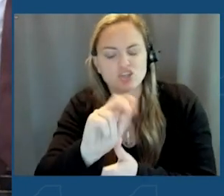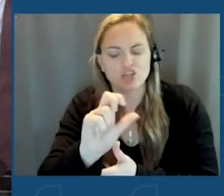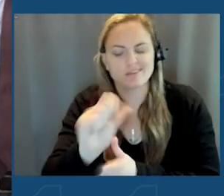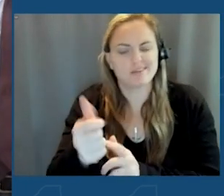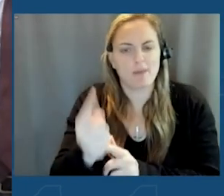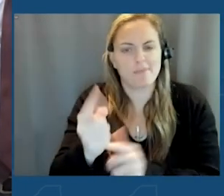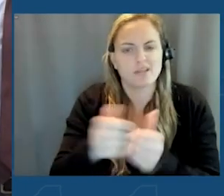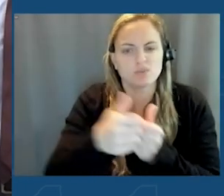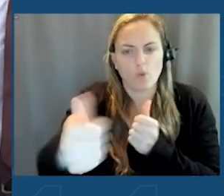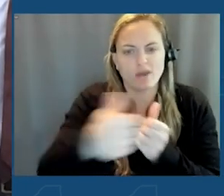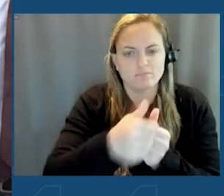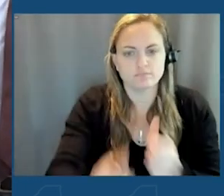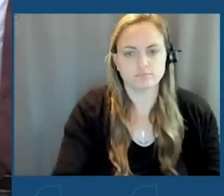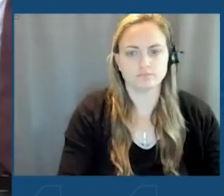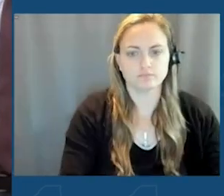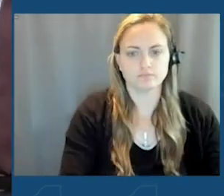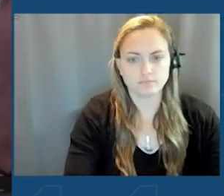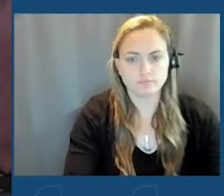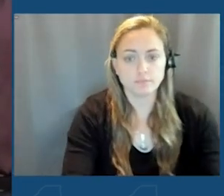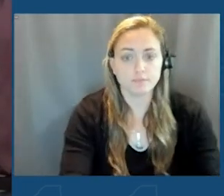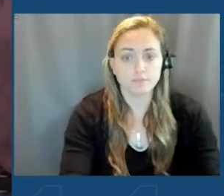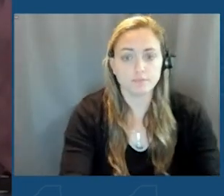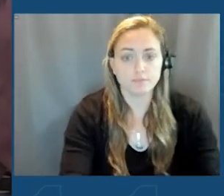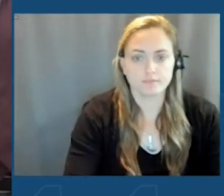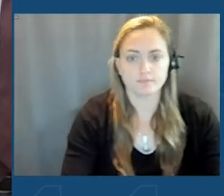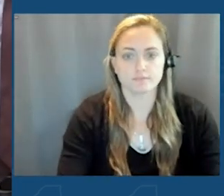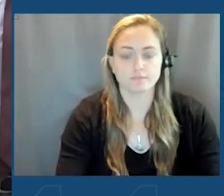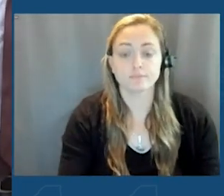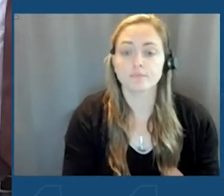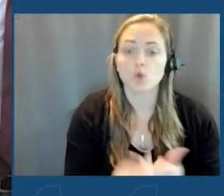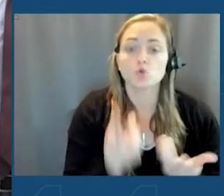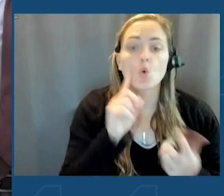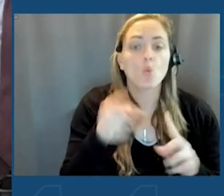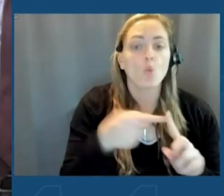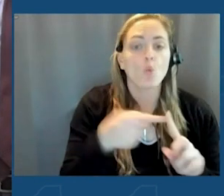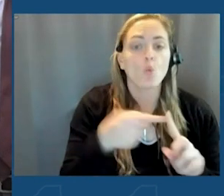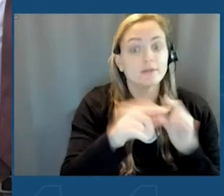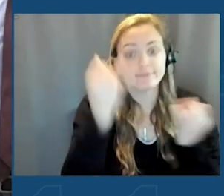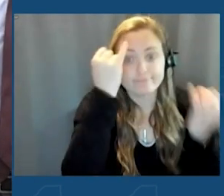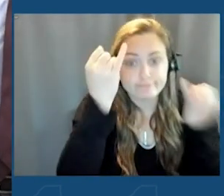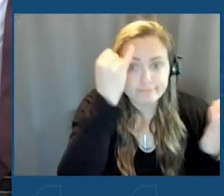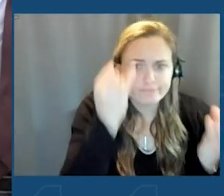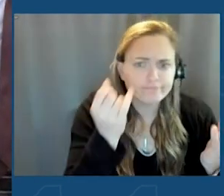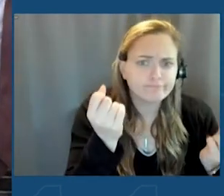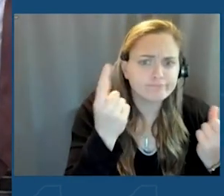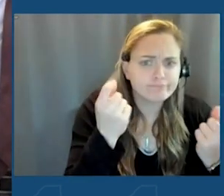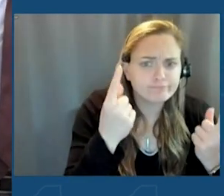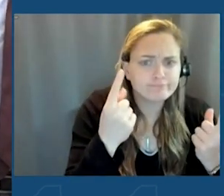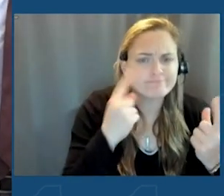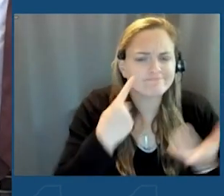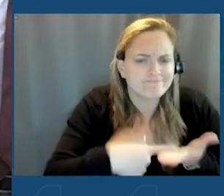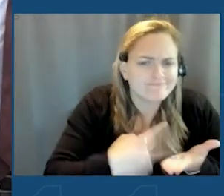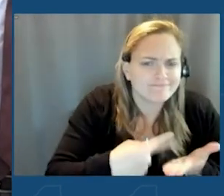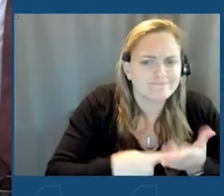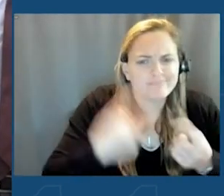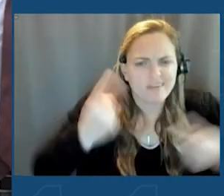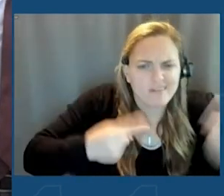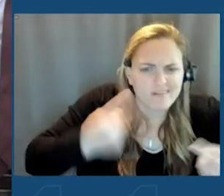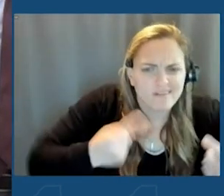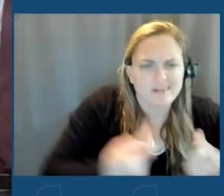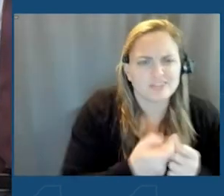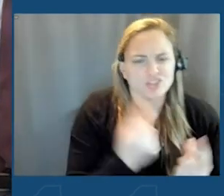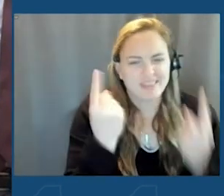there's ideas that are out there that make sense to us, we're not going to debate it and study it and think about it for a long time. I'm a person of